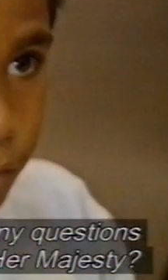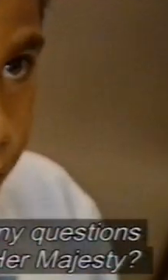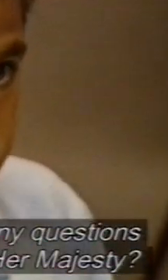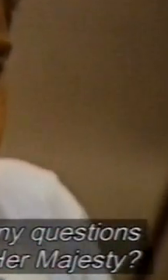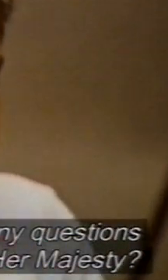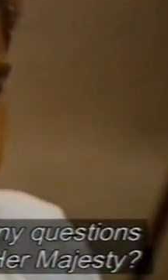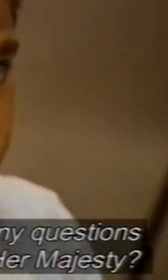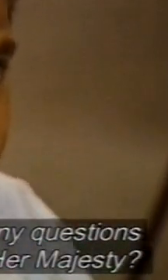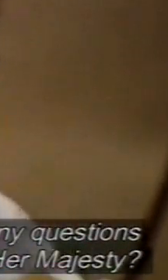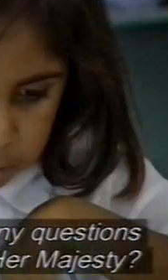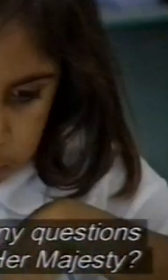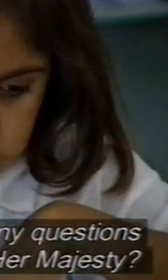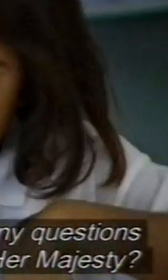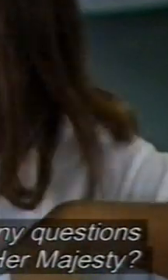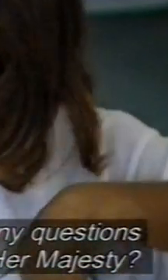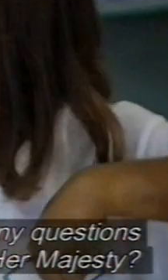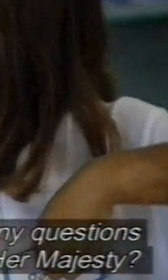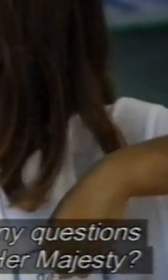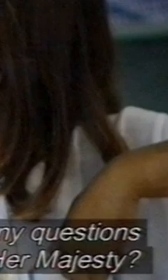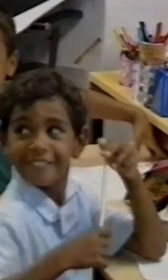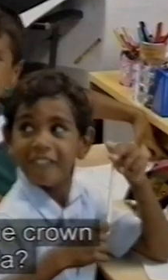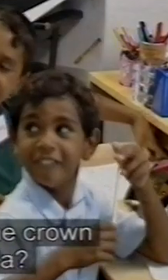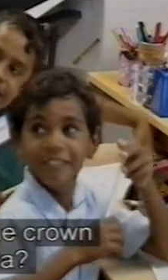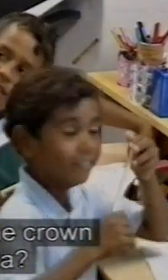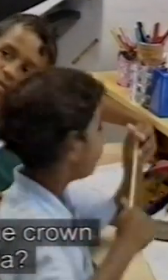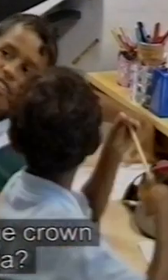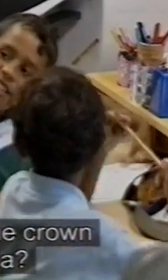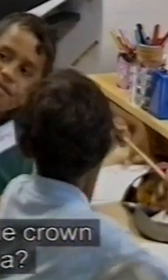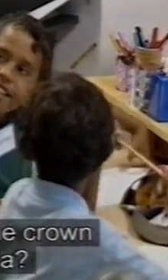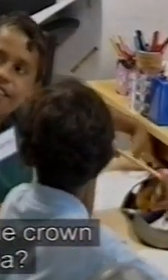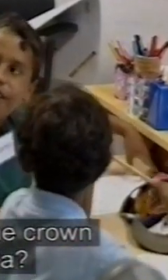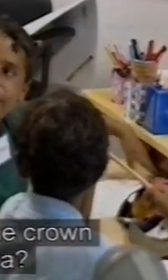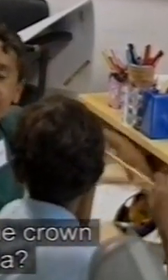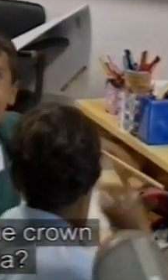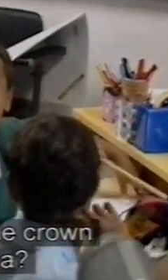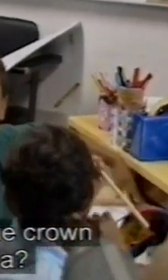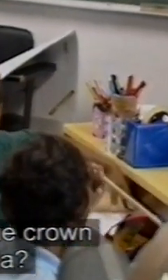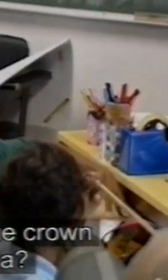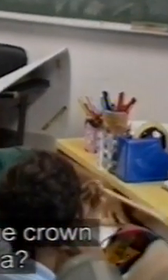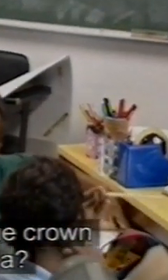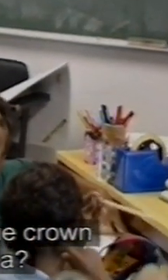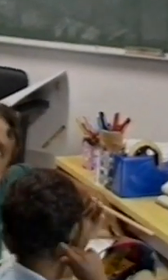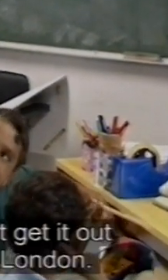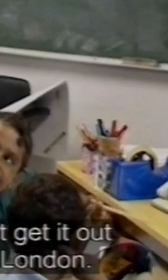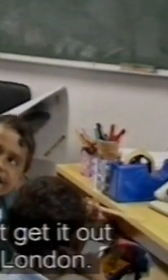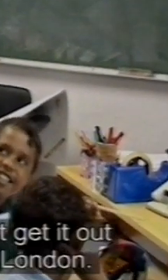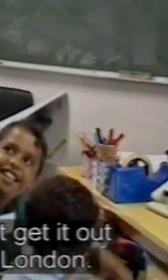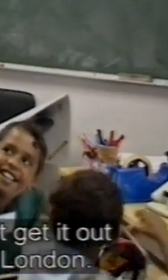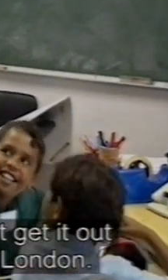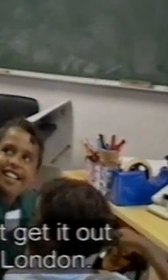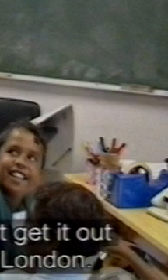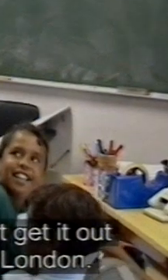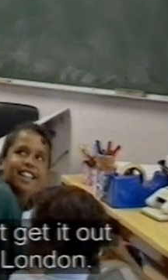Has anyone got any questions they would like to ask Her Majesty? Did you bring the crown into Australia? No, I